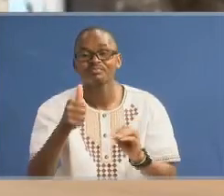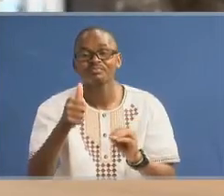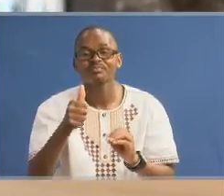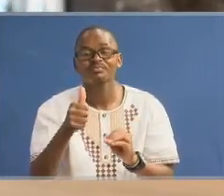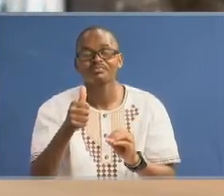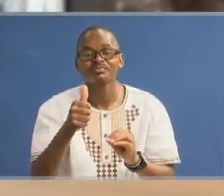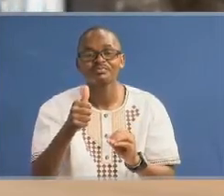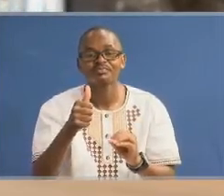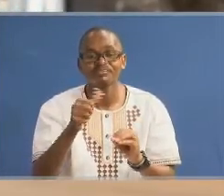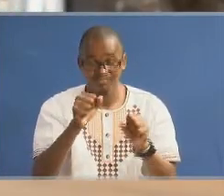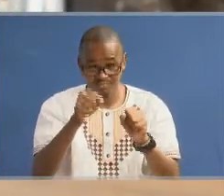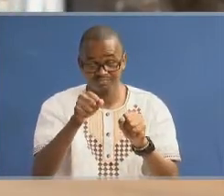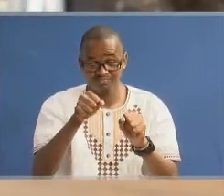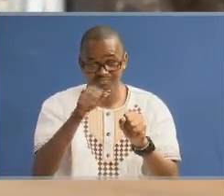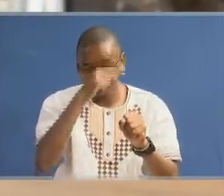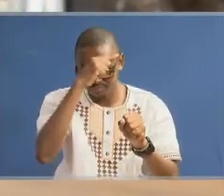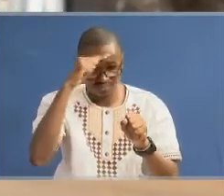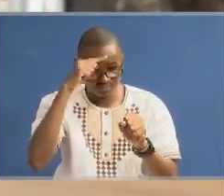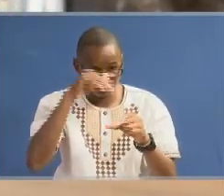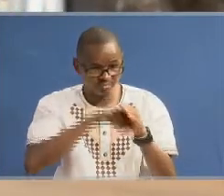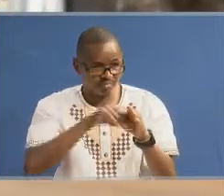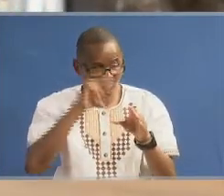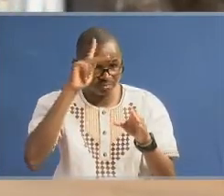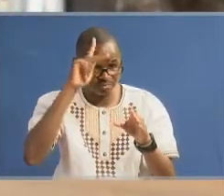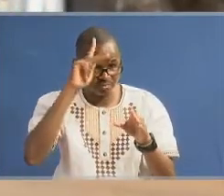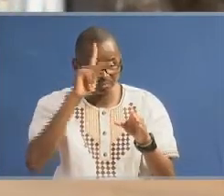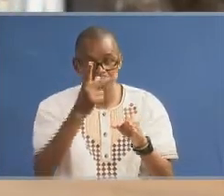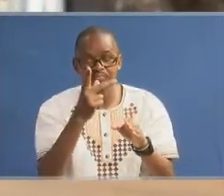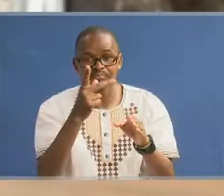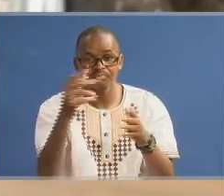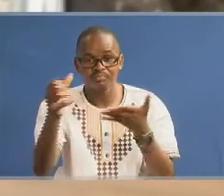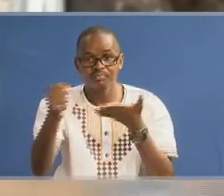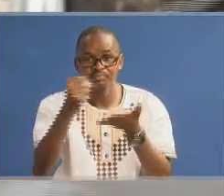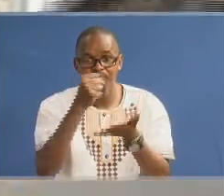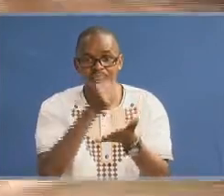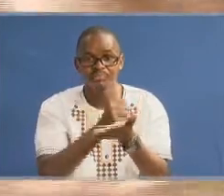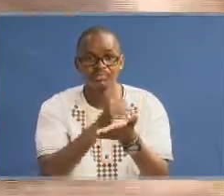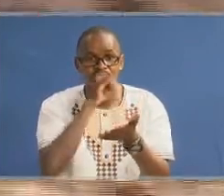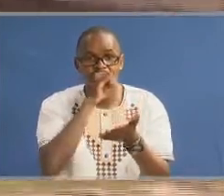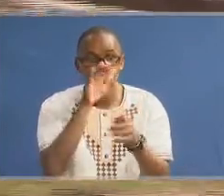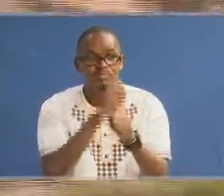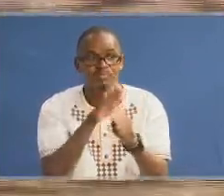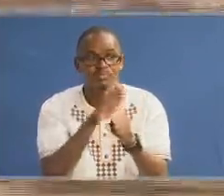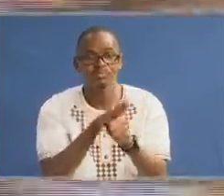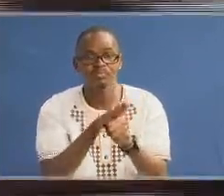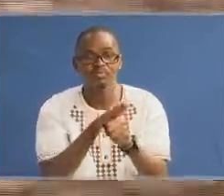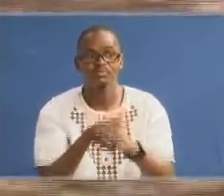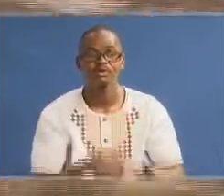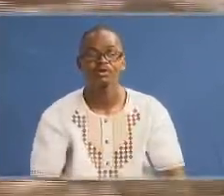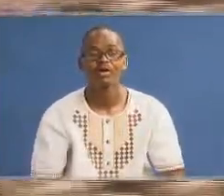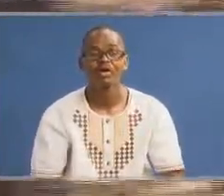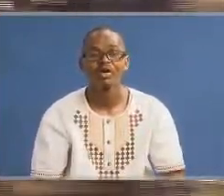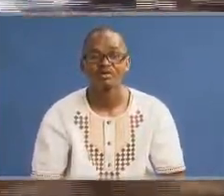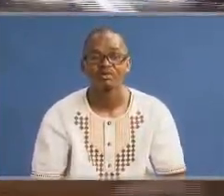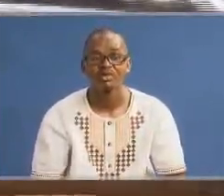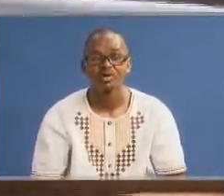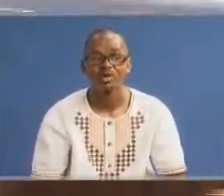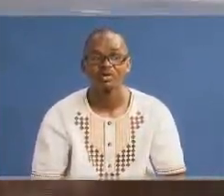illiterate. Yes, because in Kenya, the issue of unemployment is rampant. Jamaki Boy, KUTV.